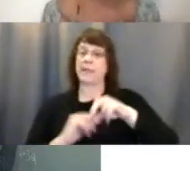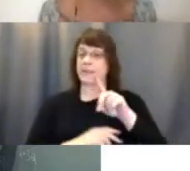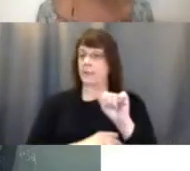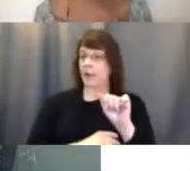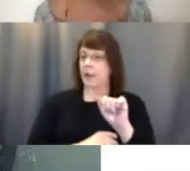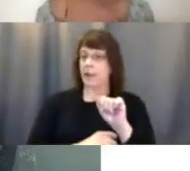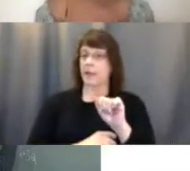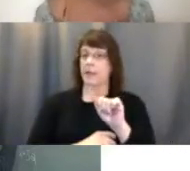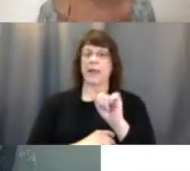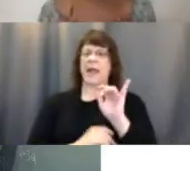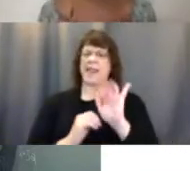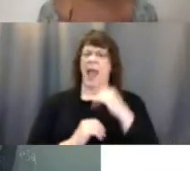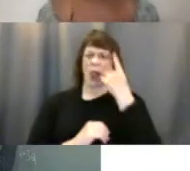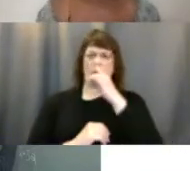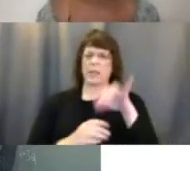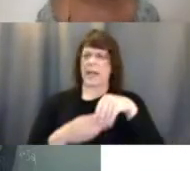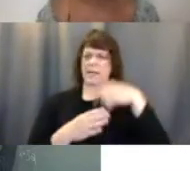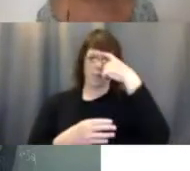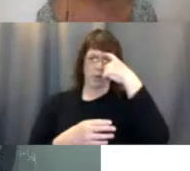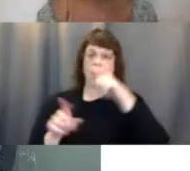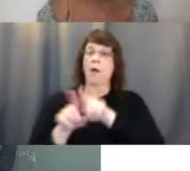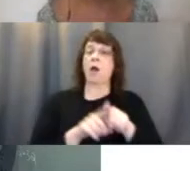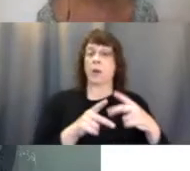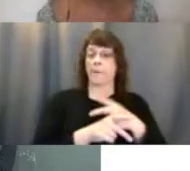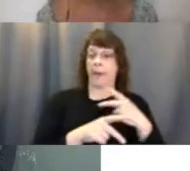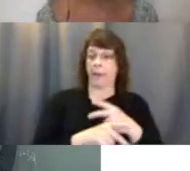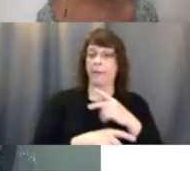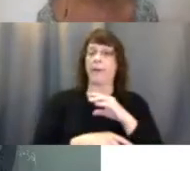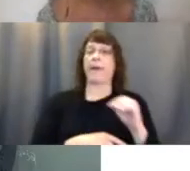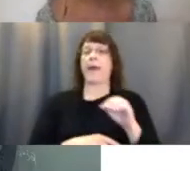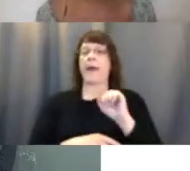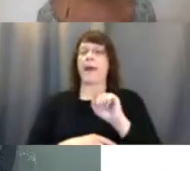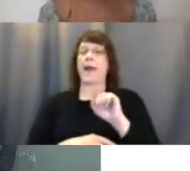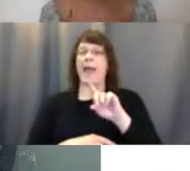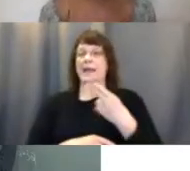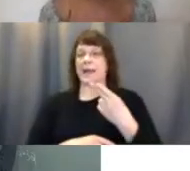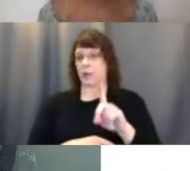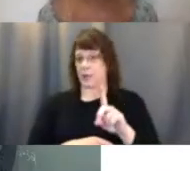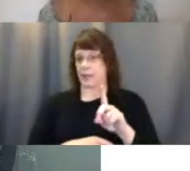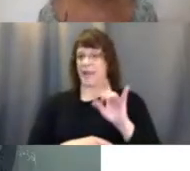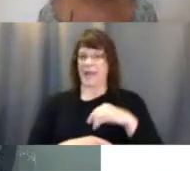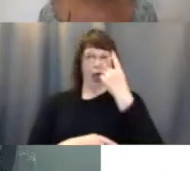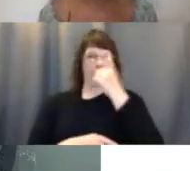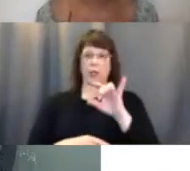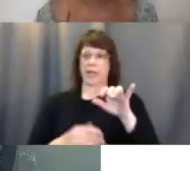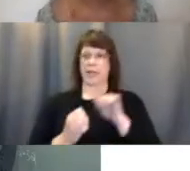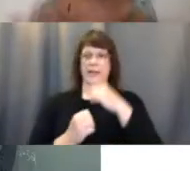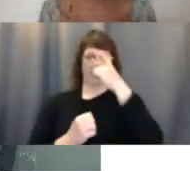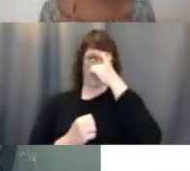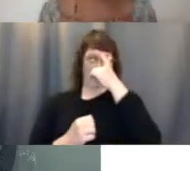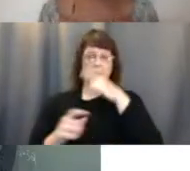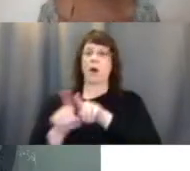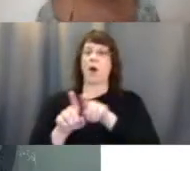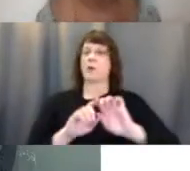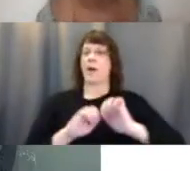looks in the brain, as well as math, and also what it looks like to have attentional deficits and to struggle with that, and also how to